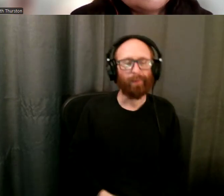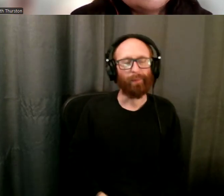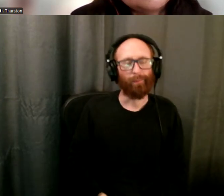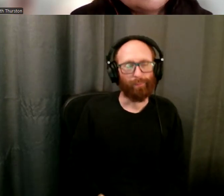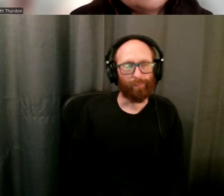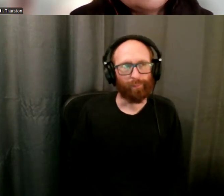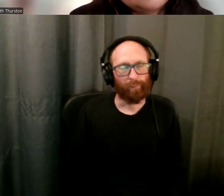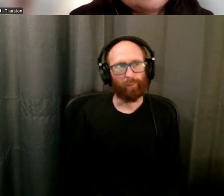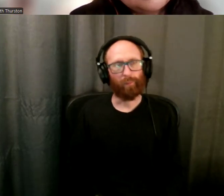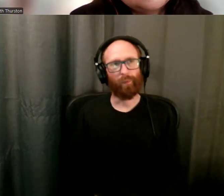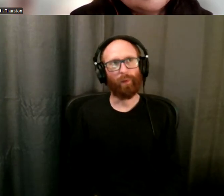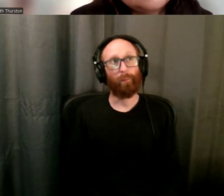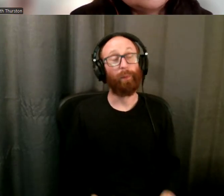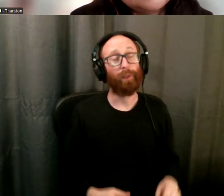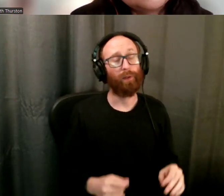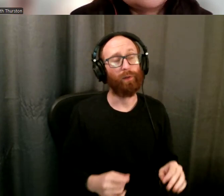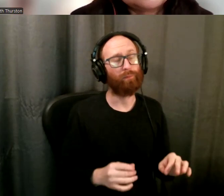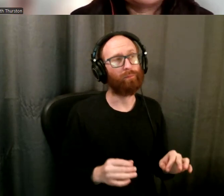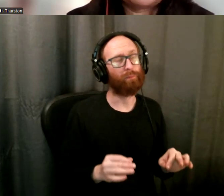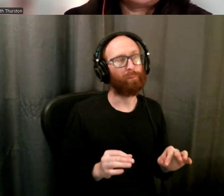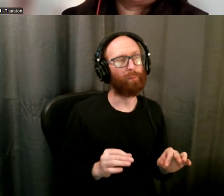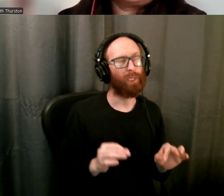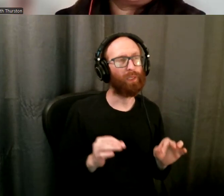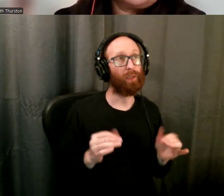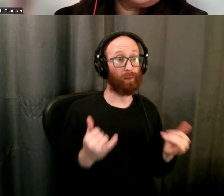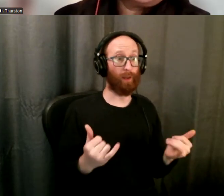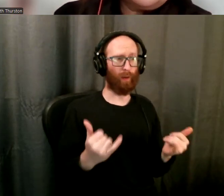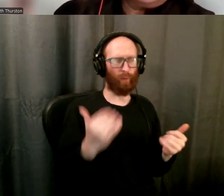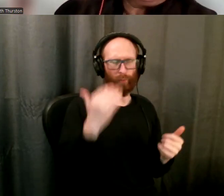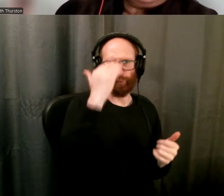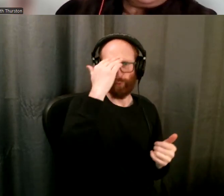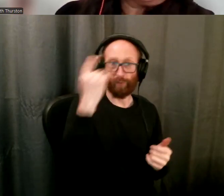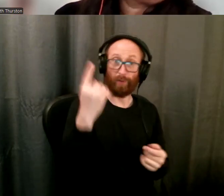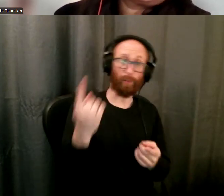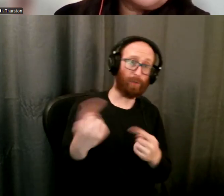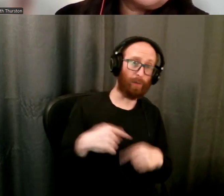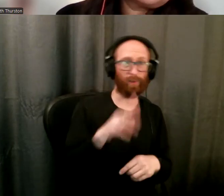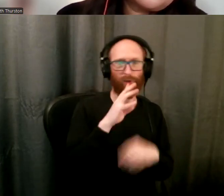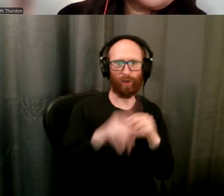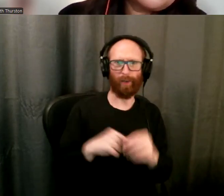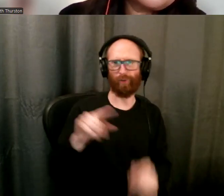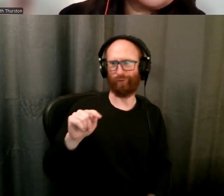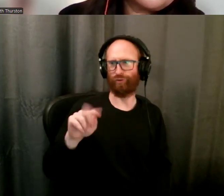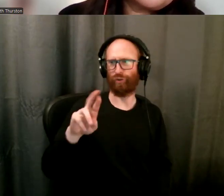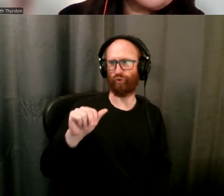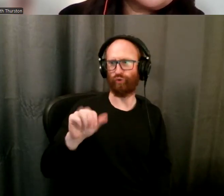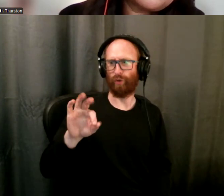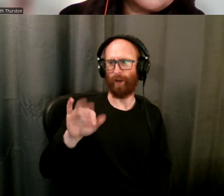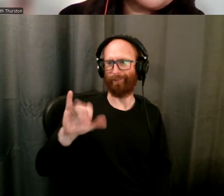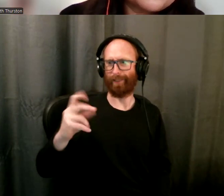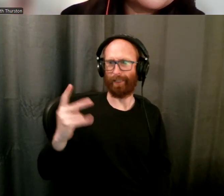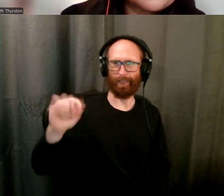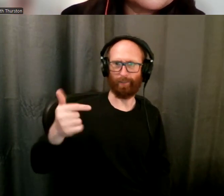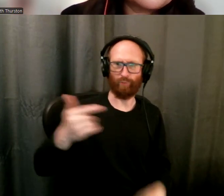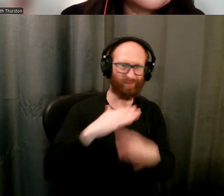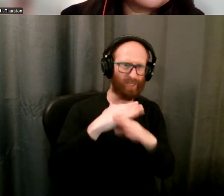that somebody's coming today, and or they knew ahead to talk about trafficking prevention, because otherwise that's kind of going